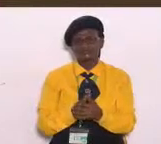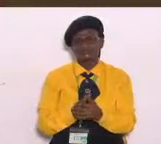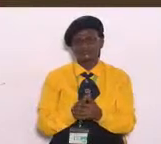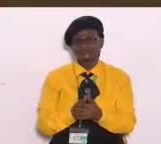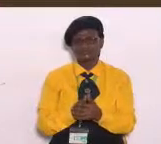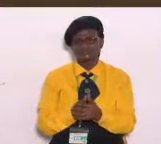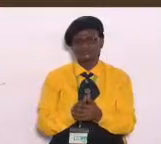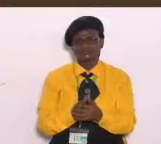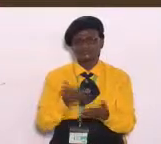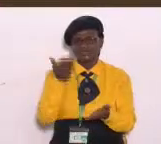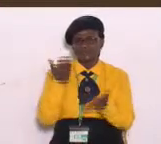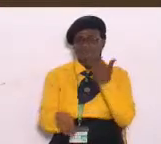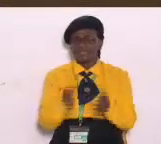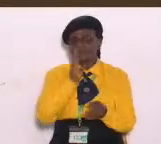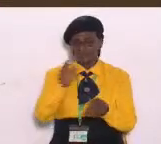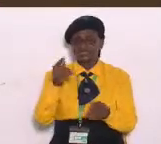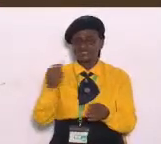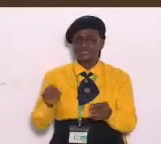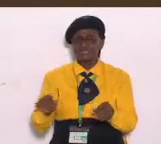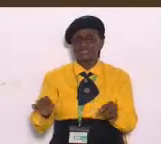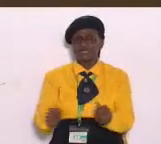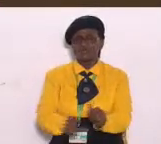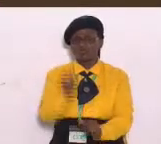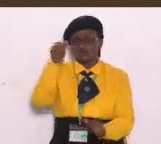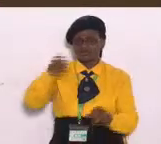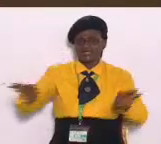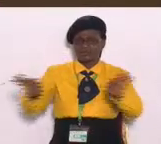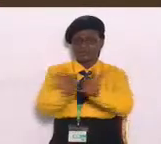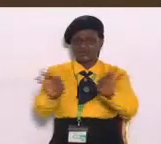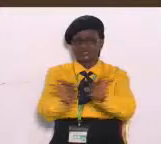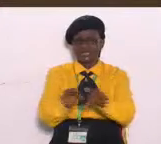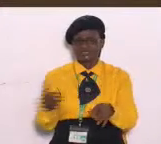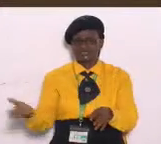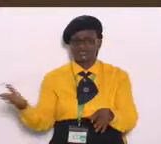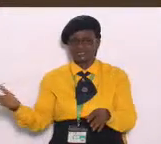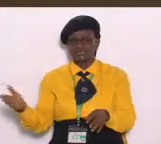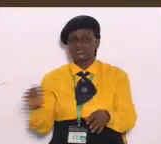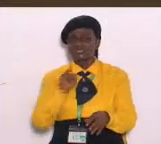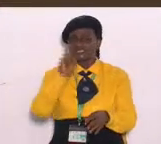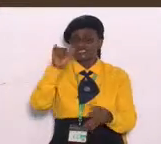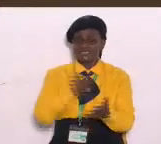And probably the most important point is that the God we serve